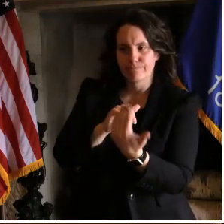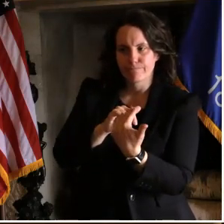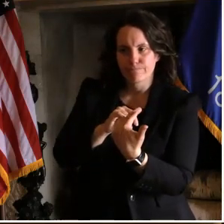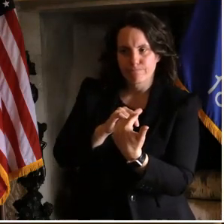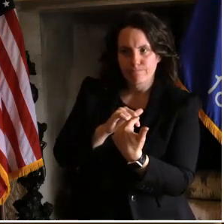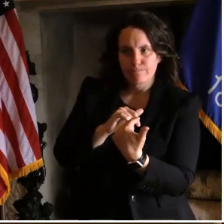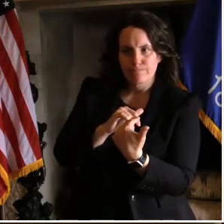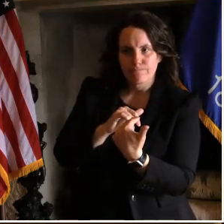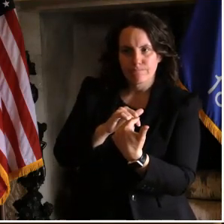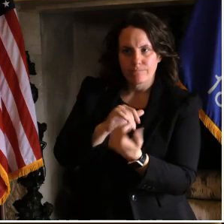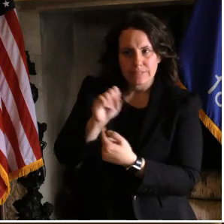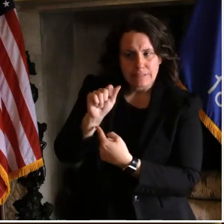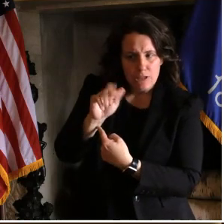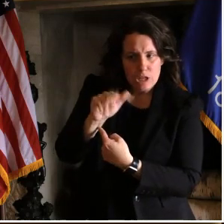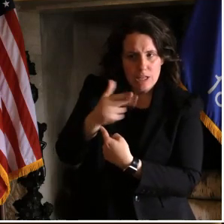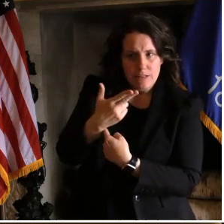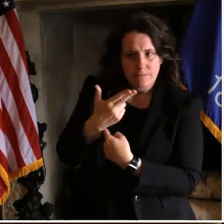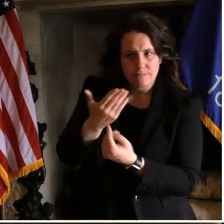Sarah Thompson?